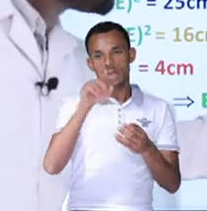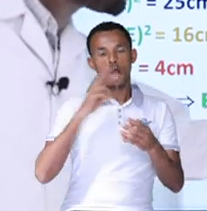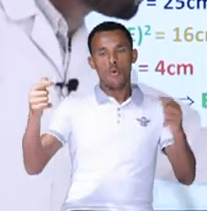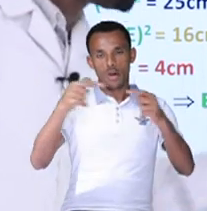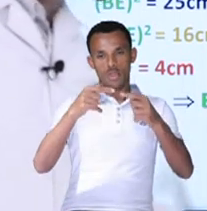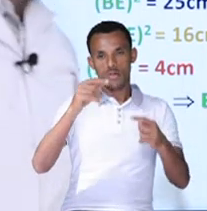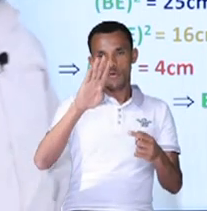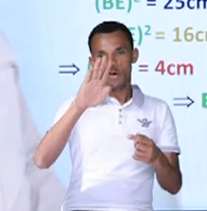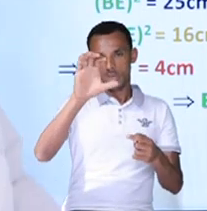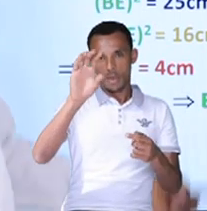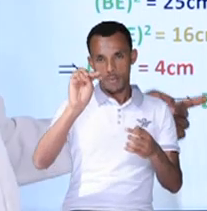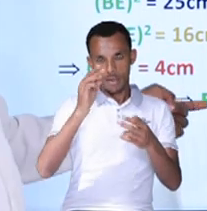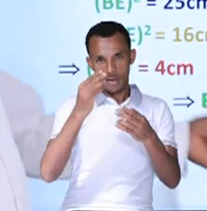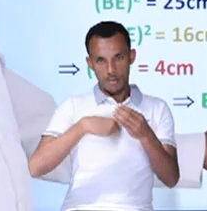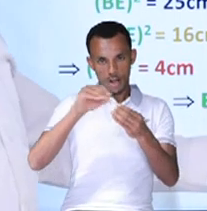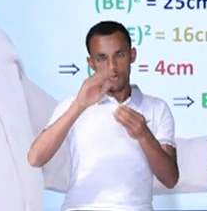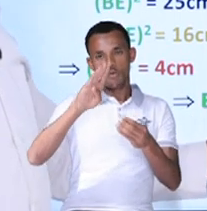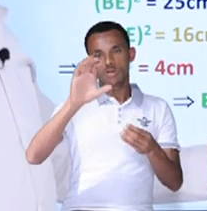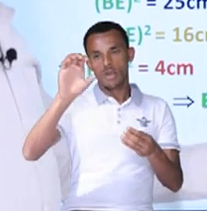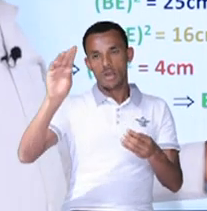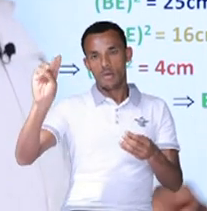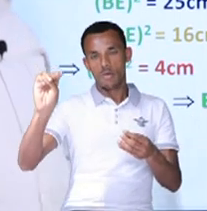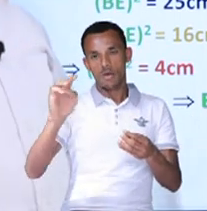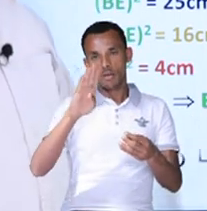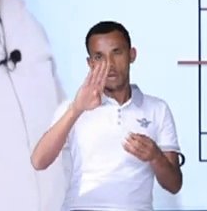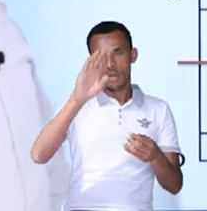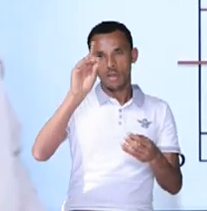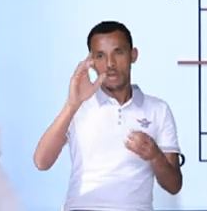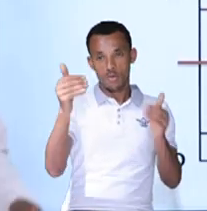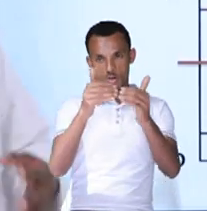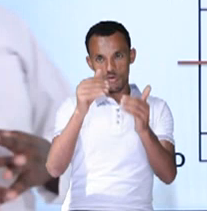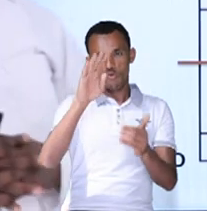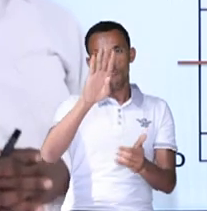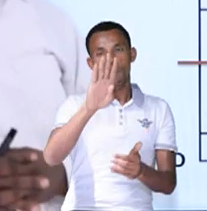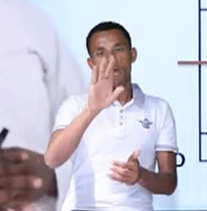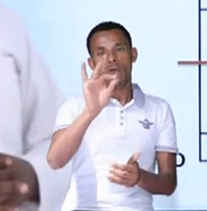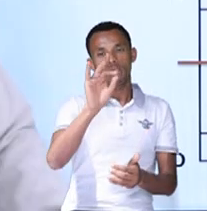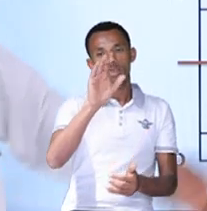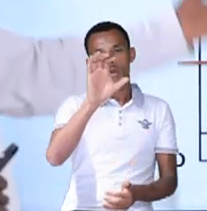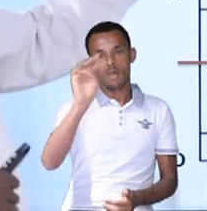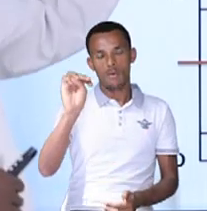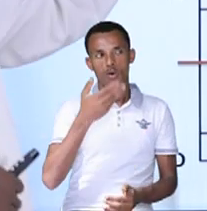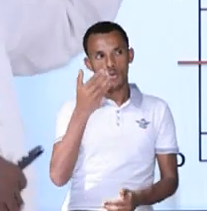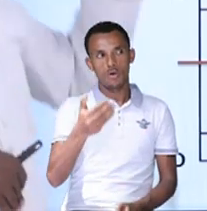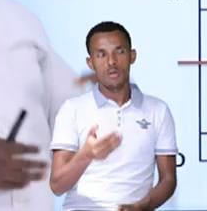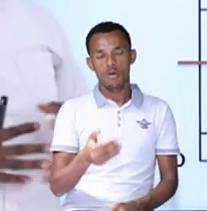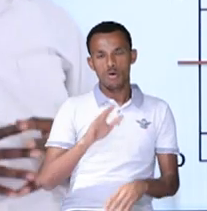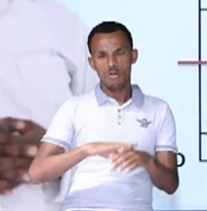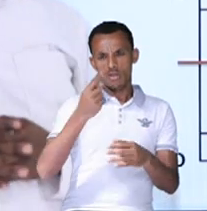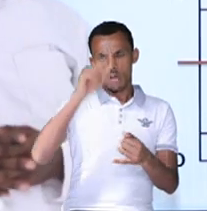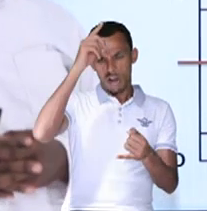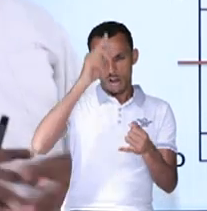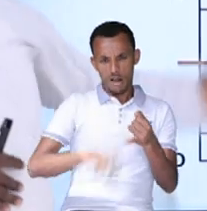4 centimeter plus 4 centimeter. BD is 8 centimeter. Good. On the